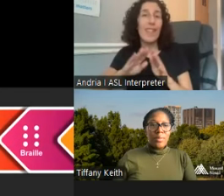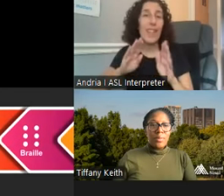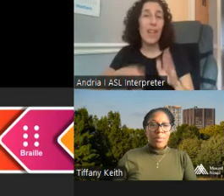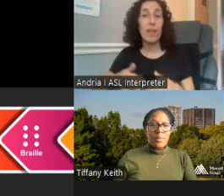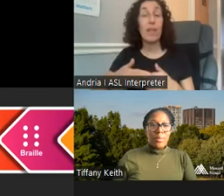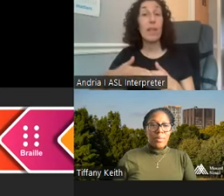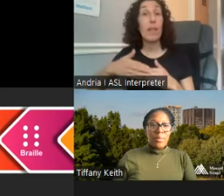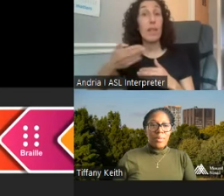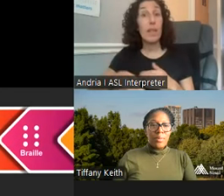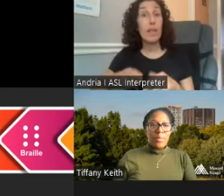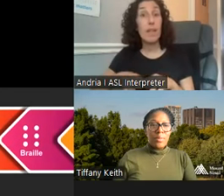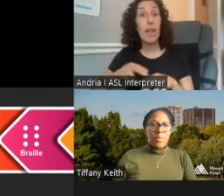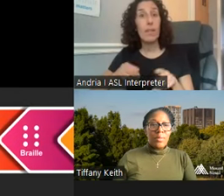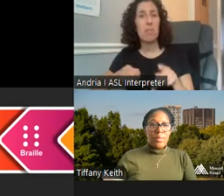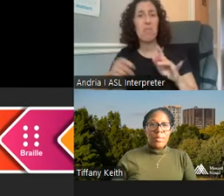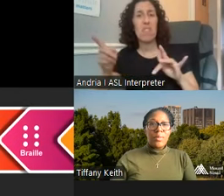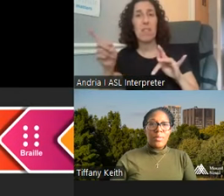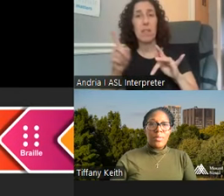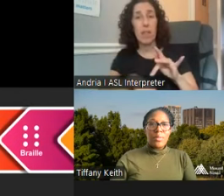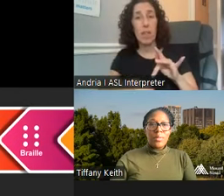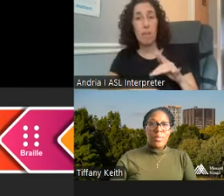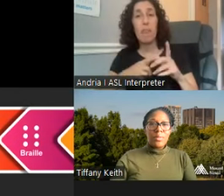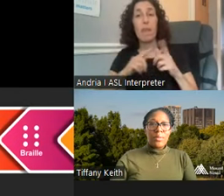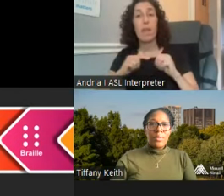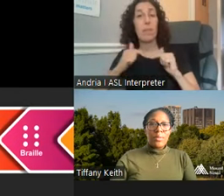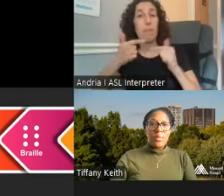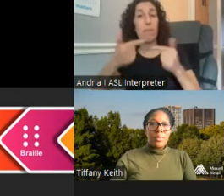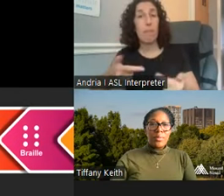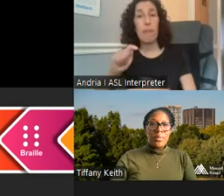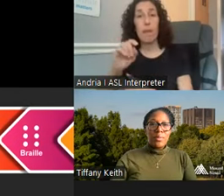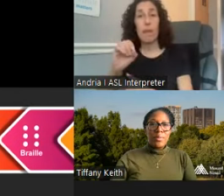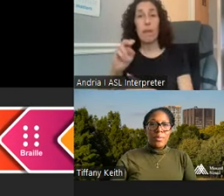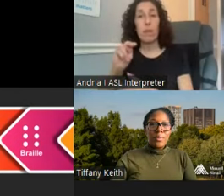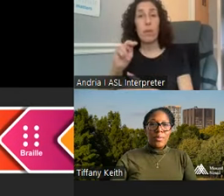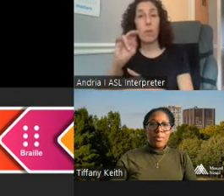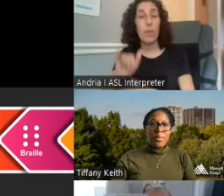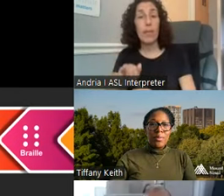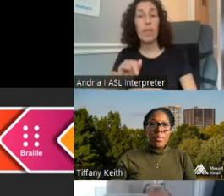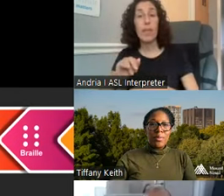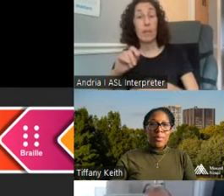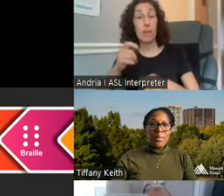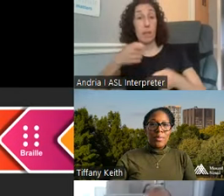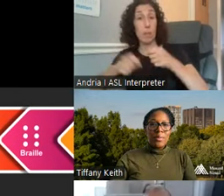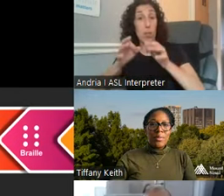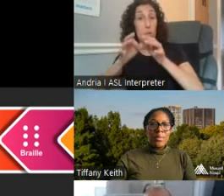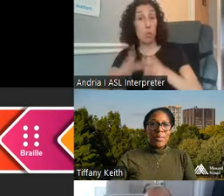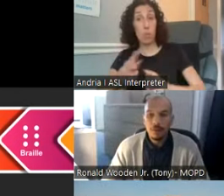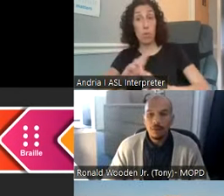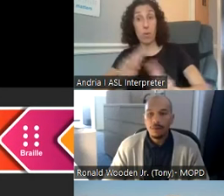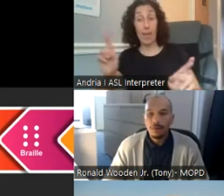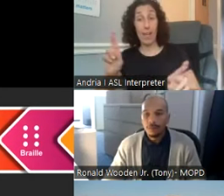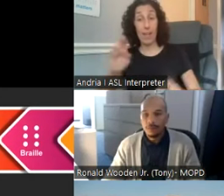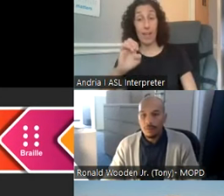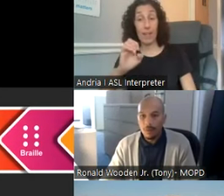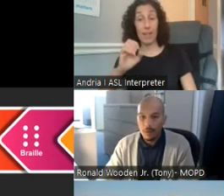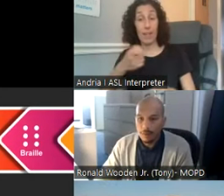Resources, we're going to skip this, and then I'm going to pass it to Tony to talk about deaf and hard of hearing.